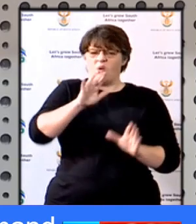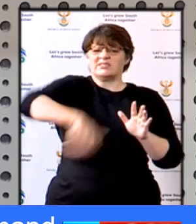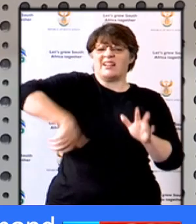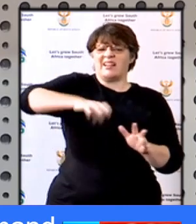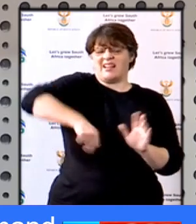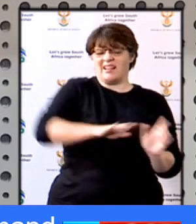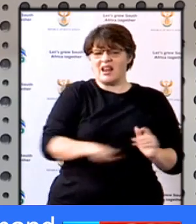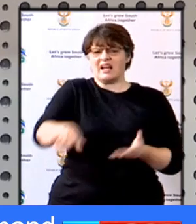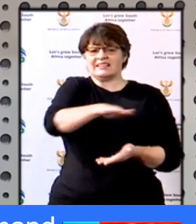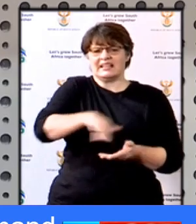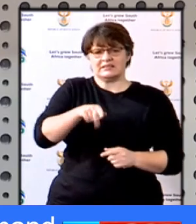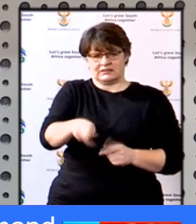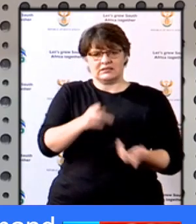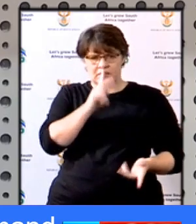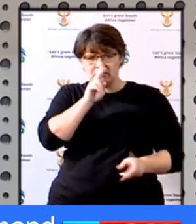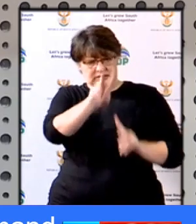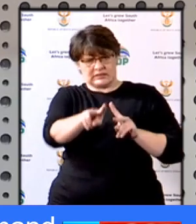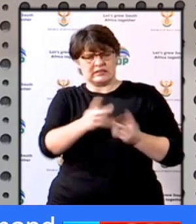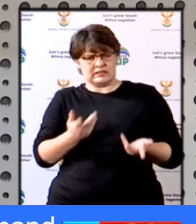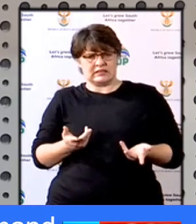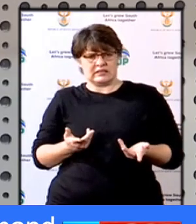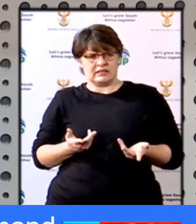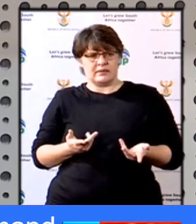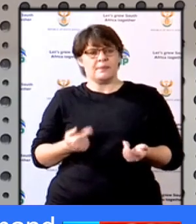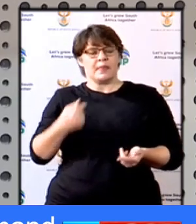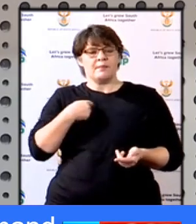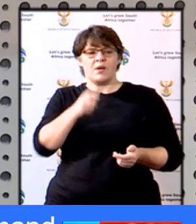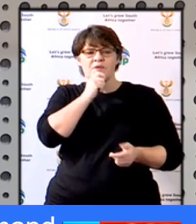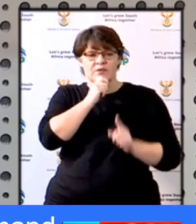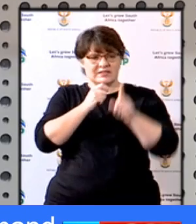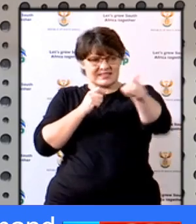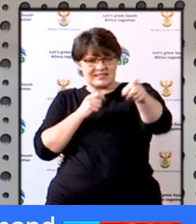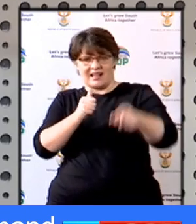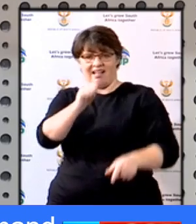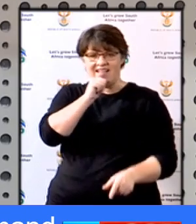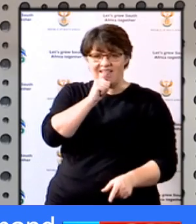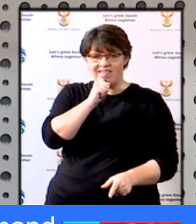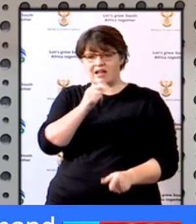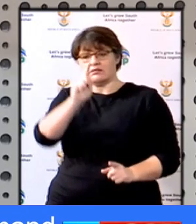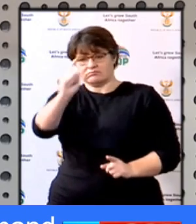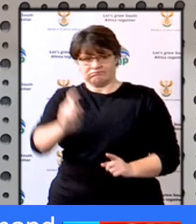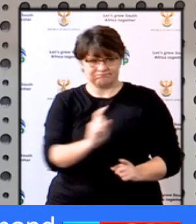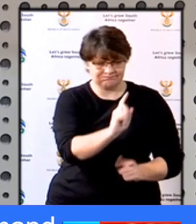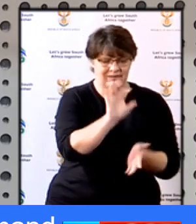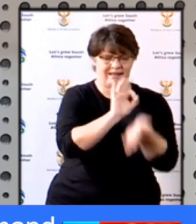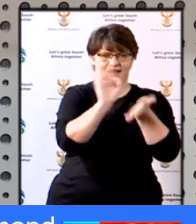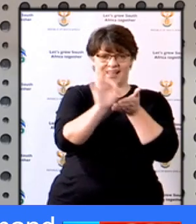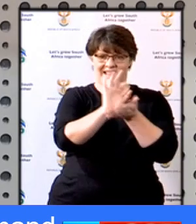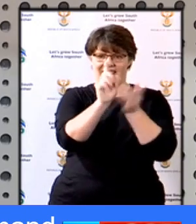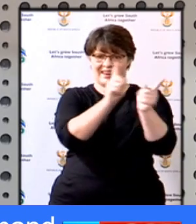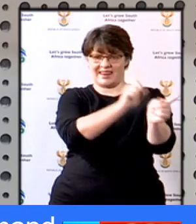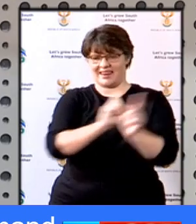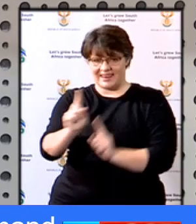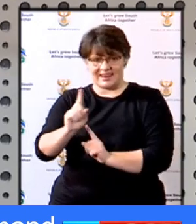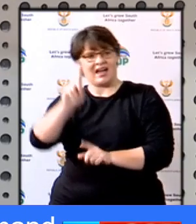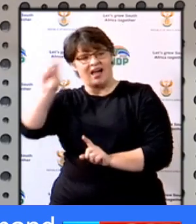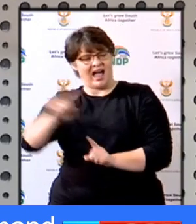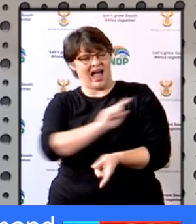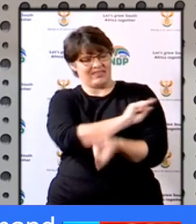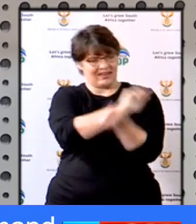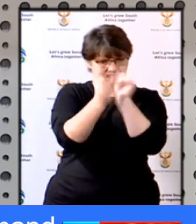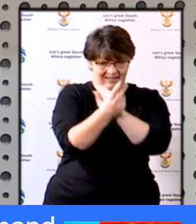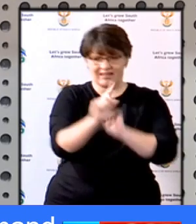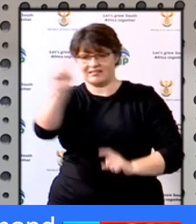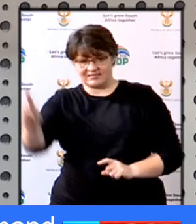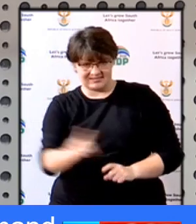and South Africans watching here today would see every time we use the microphone, then there is a an official